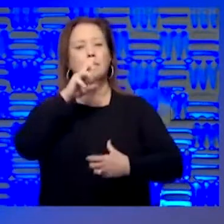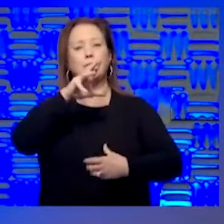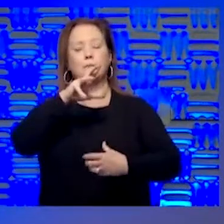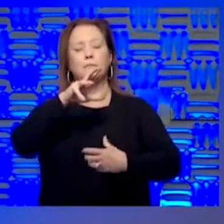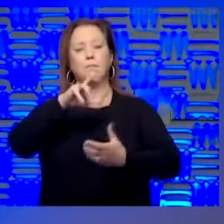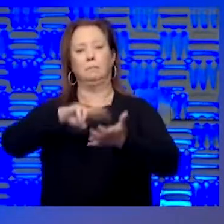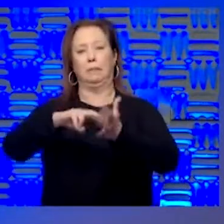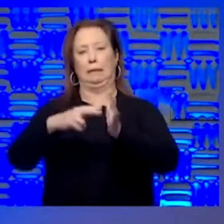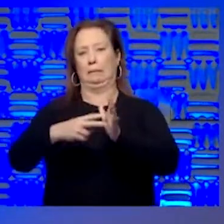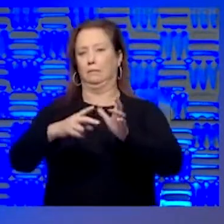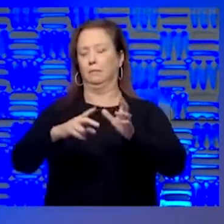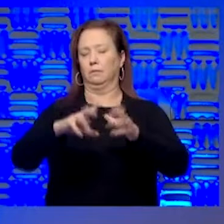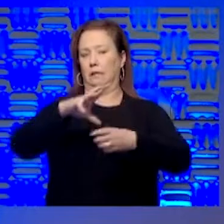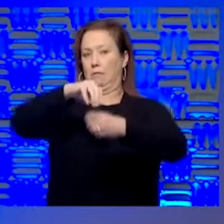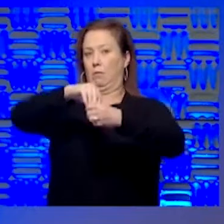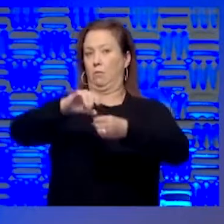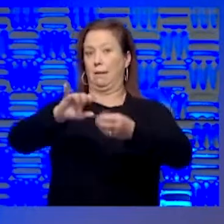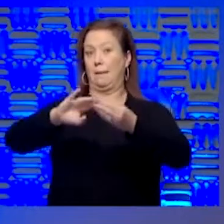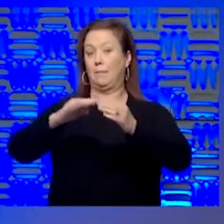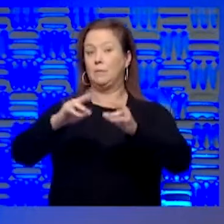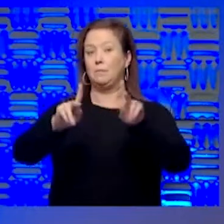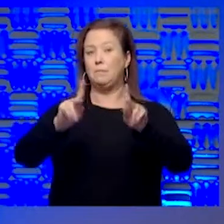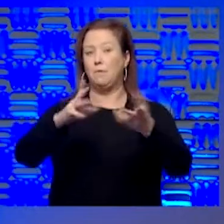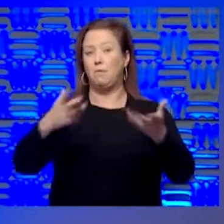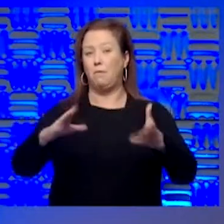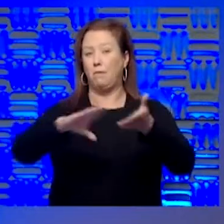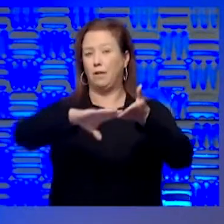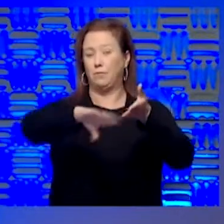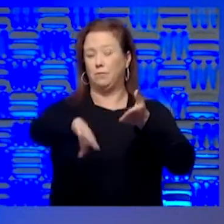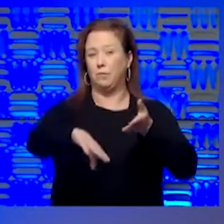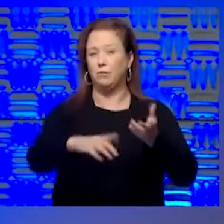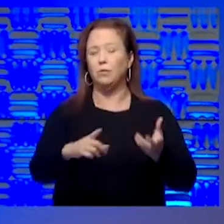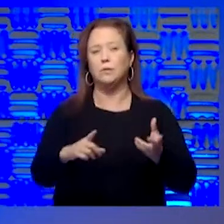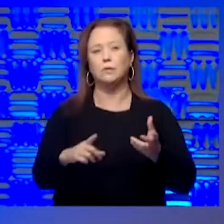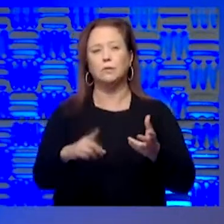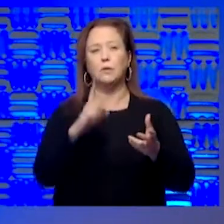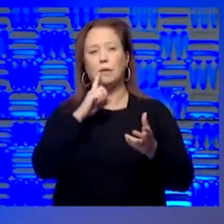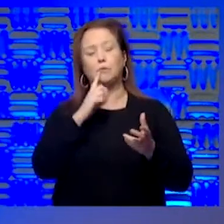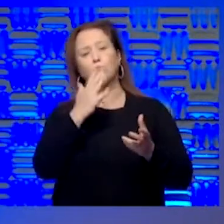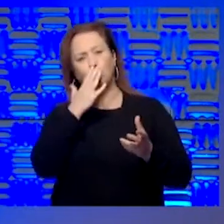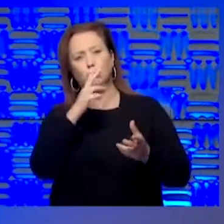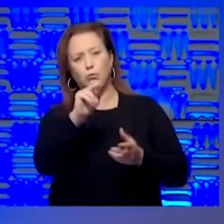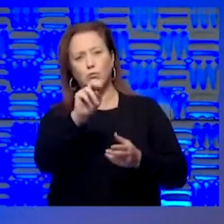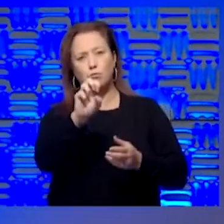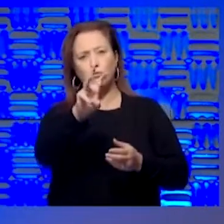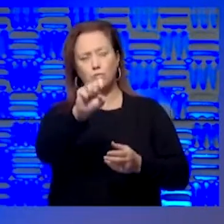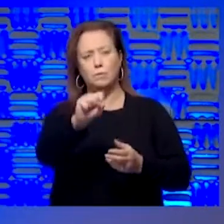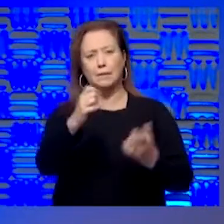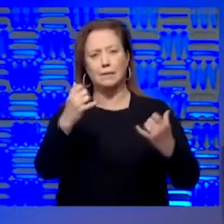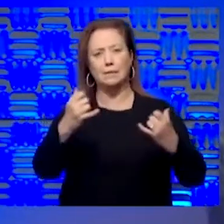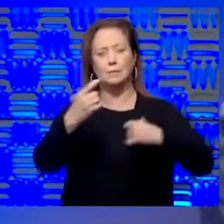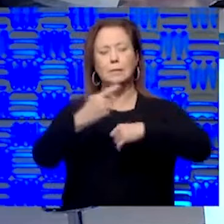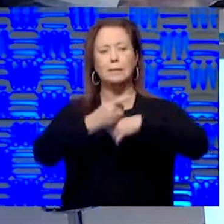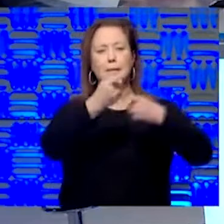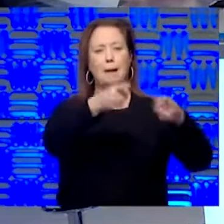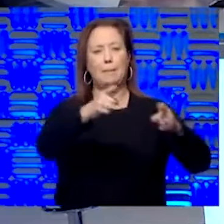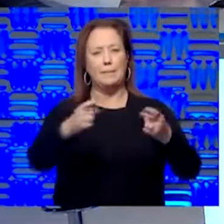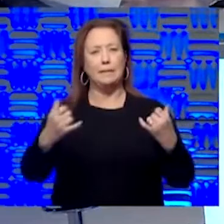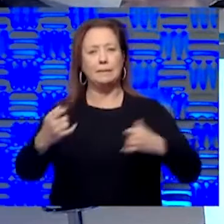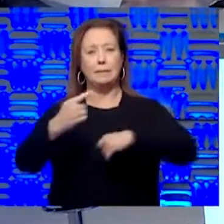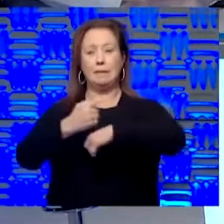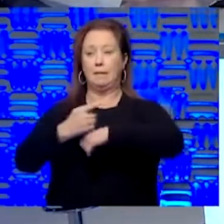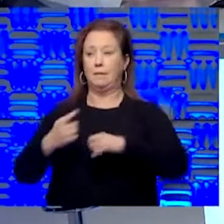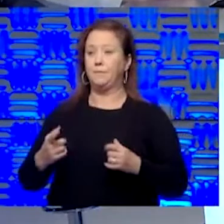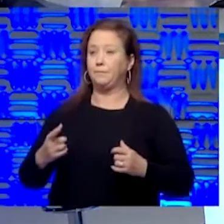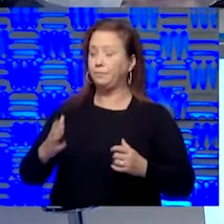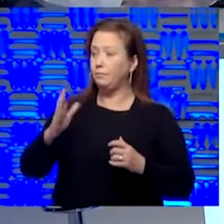that we have discharged. So I think, that's tempered good news, but that's where we're at today. It is, and it does feel